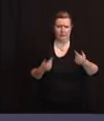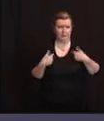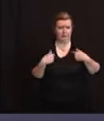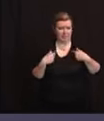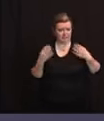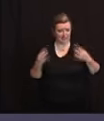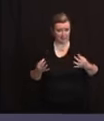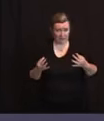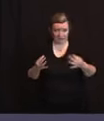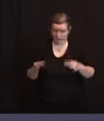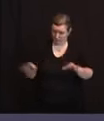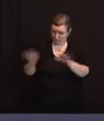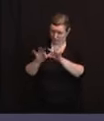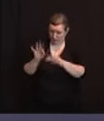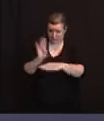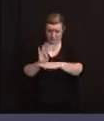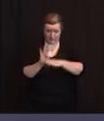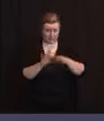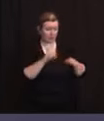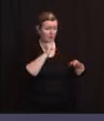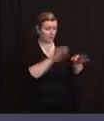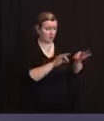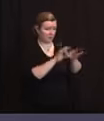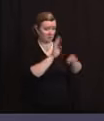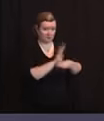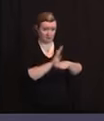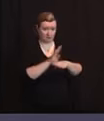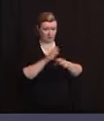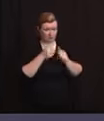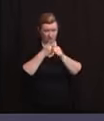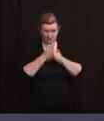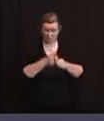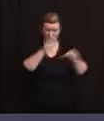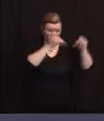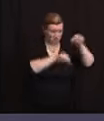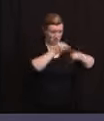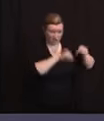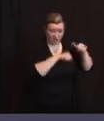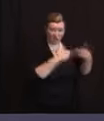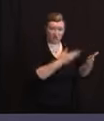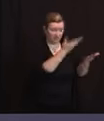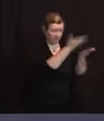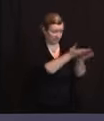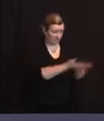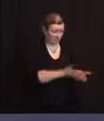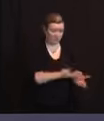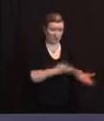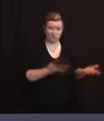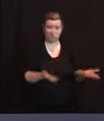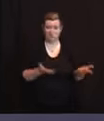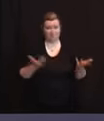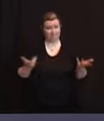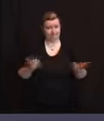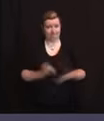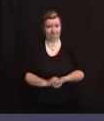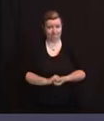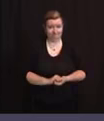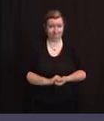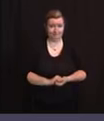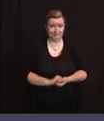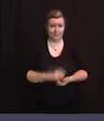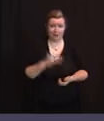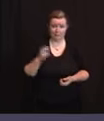the input of, based on data, science, facts, health, and a big input from the women to my